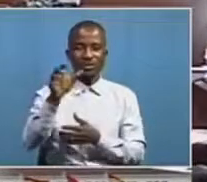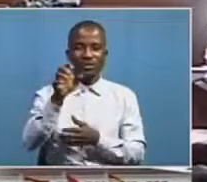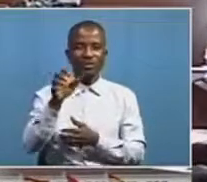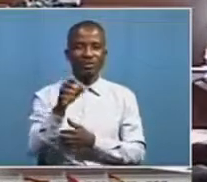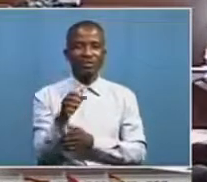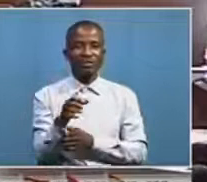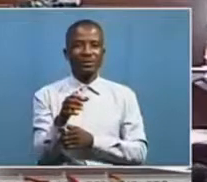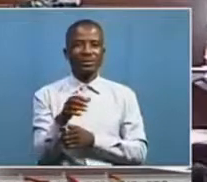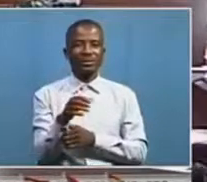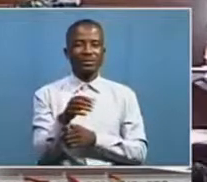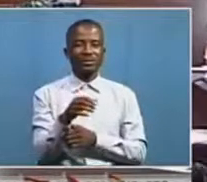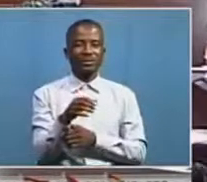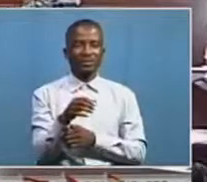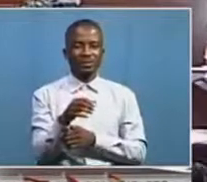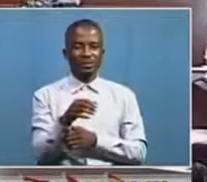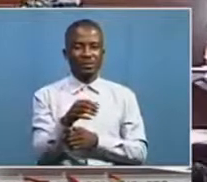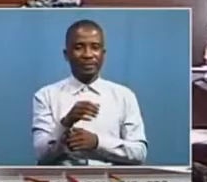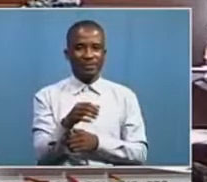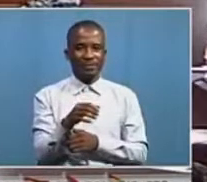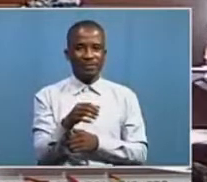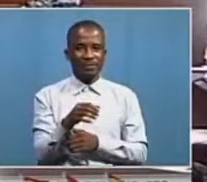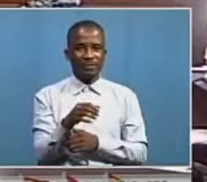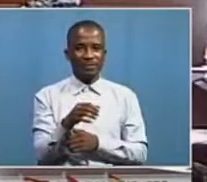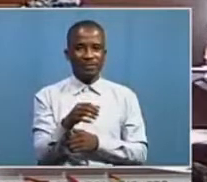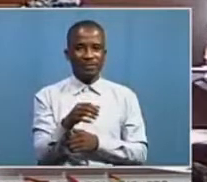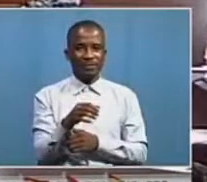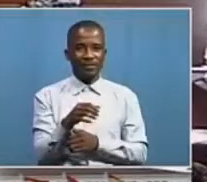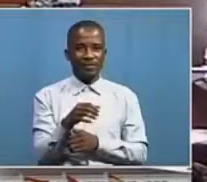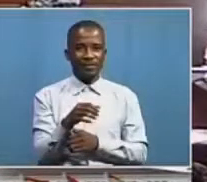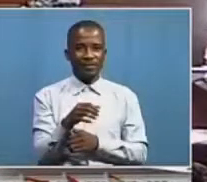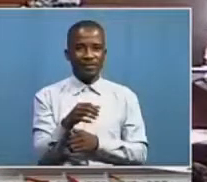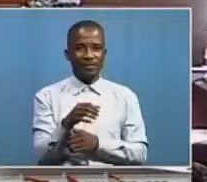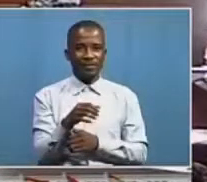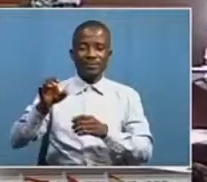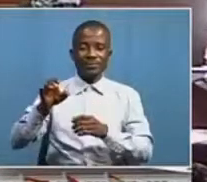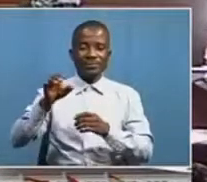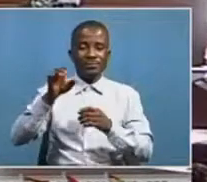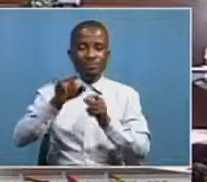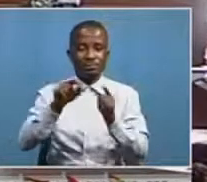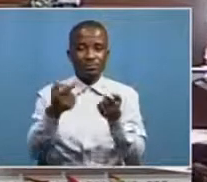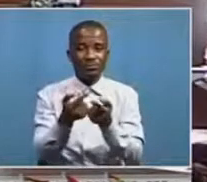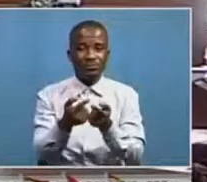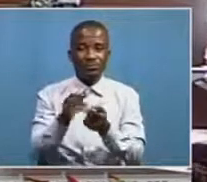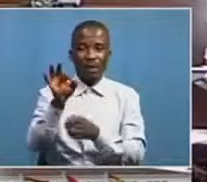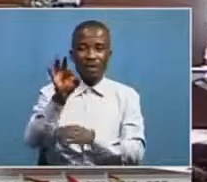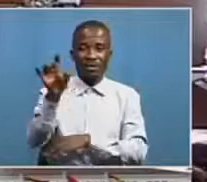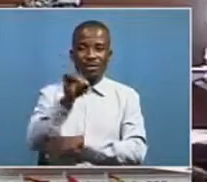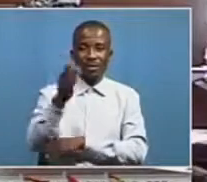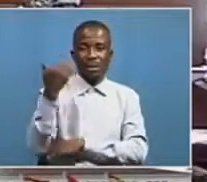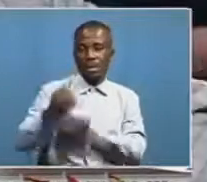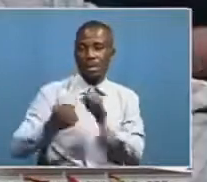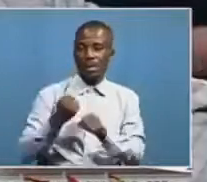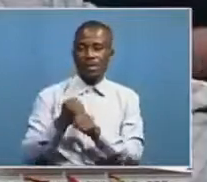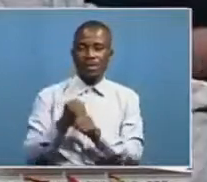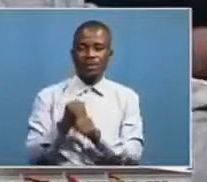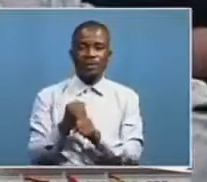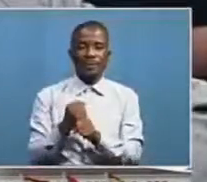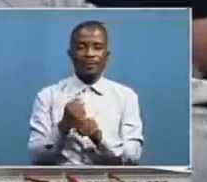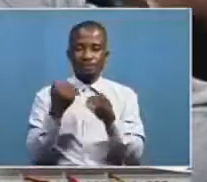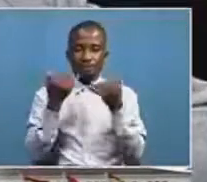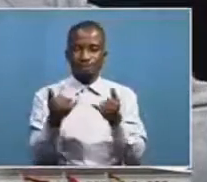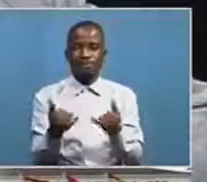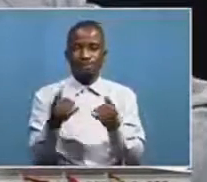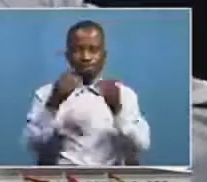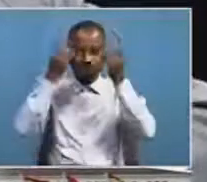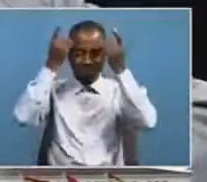13,434,574 erroneously described by the chairperson of first respondent on the 9th December 2020. Having